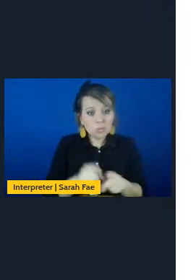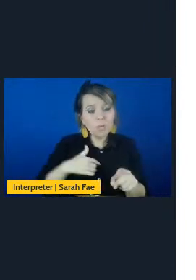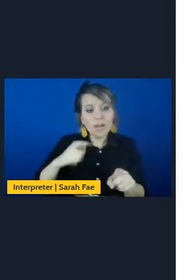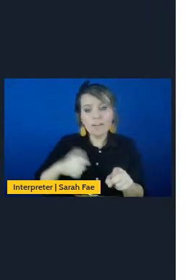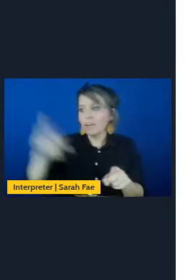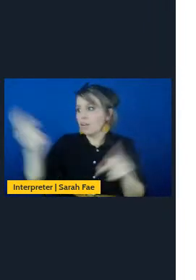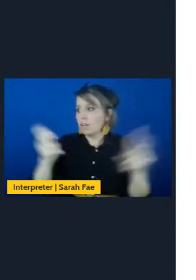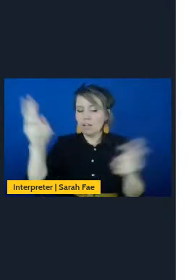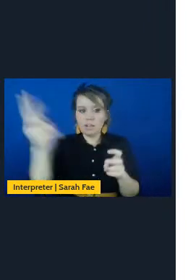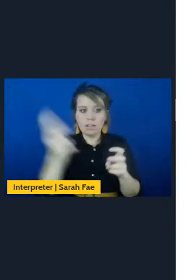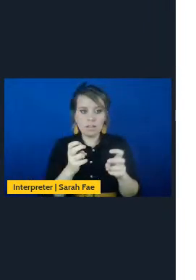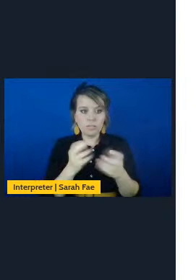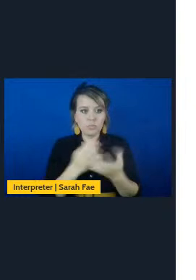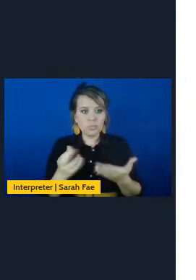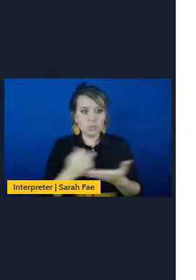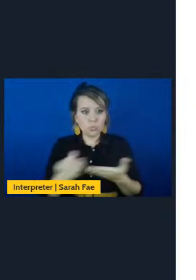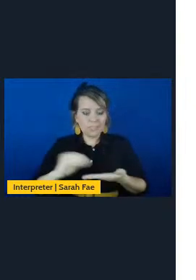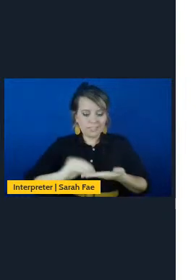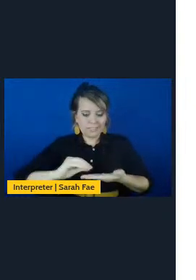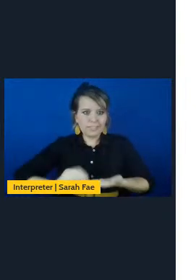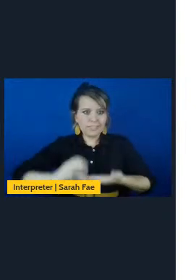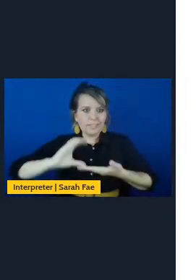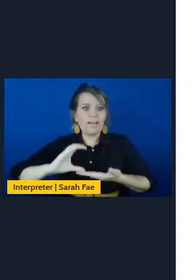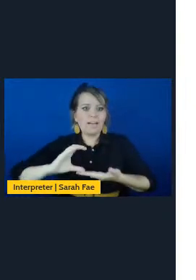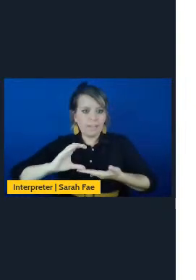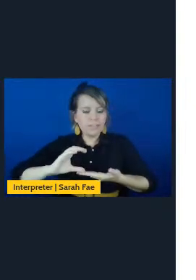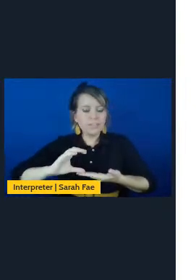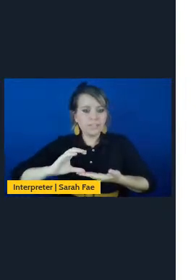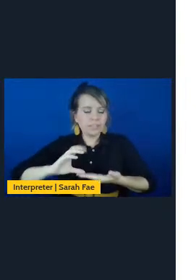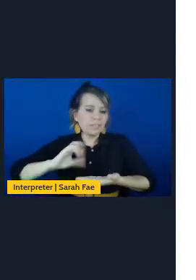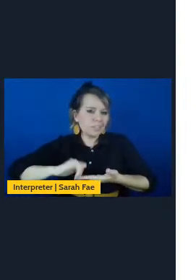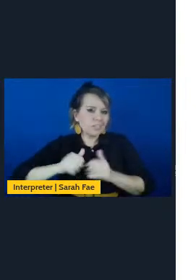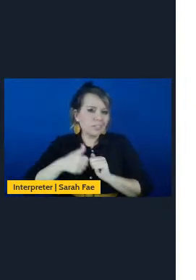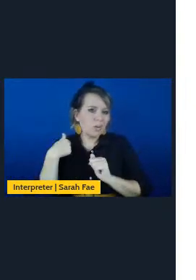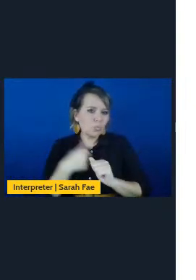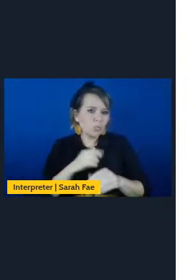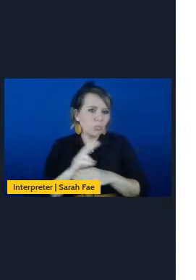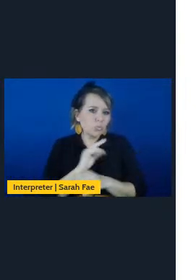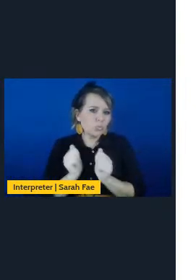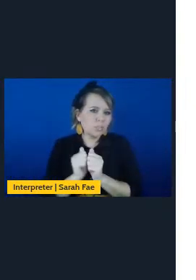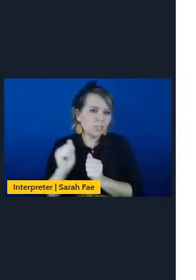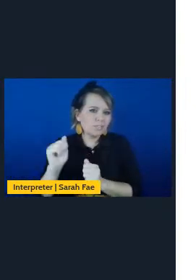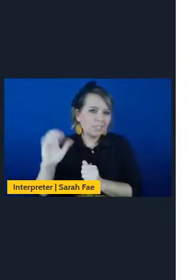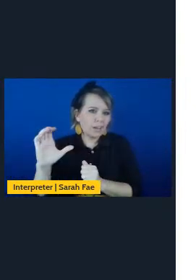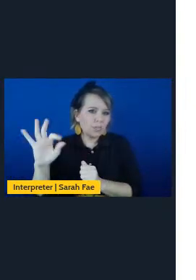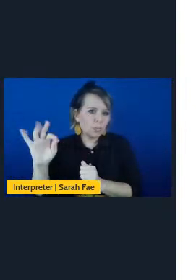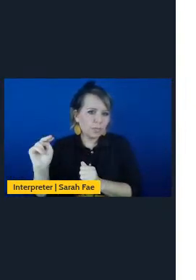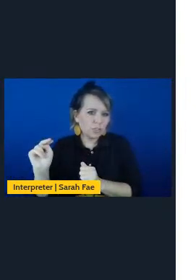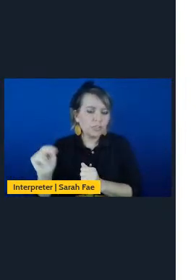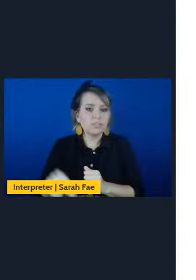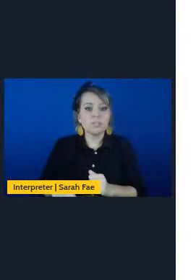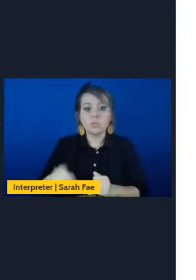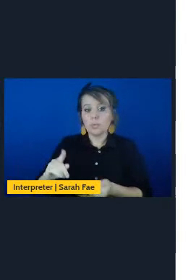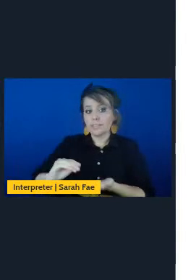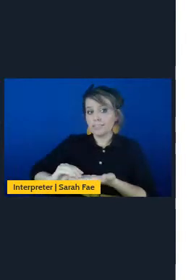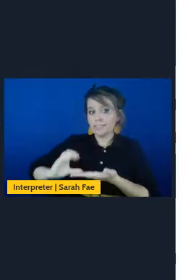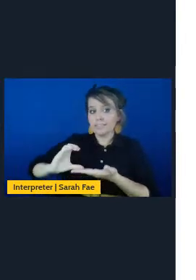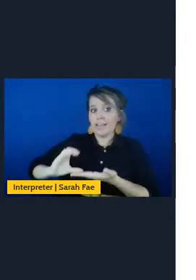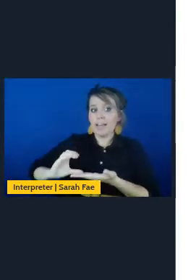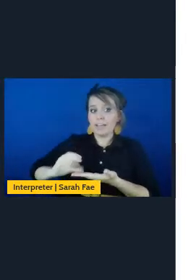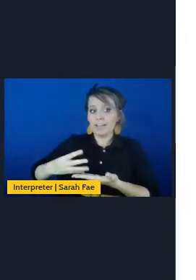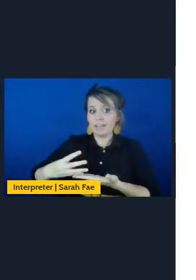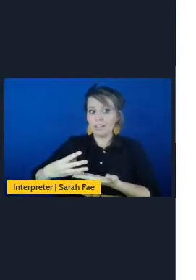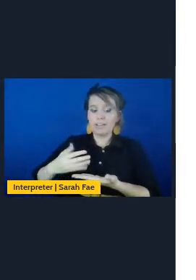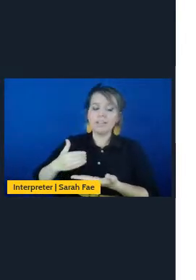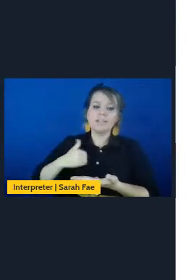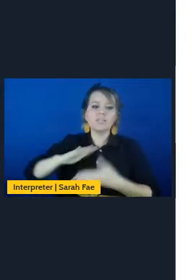a stack. That's how we deploy them using CDK and CloudFormation. So this stack in this case contains all of those